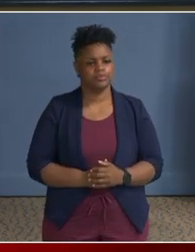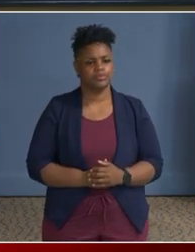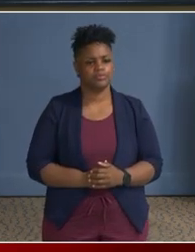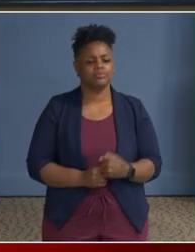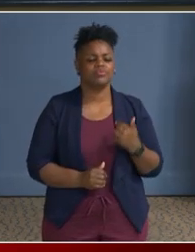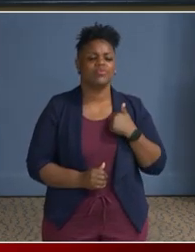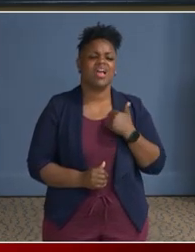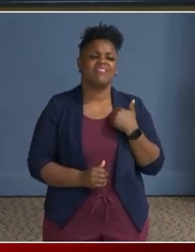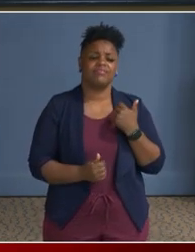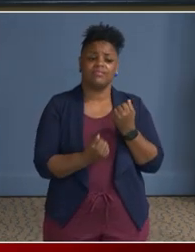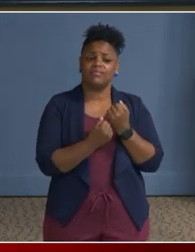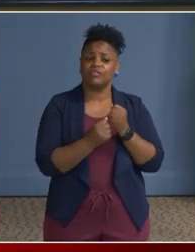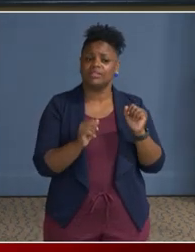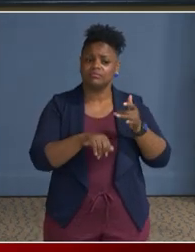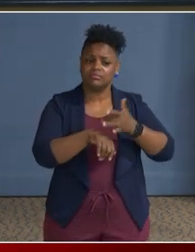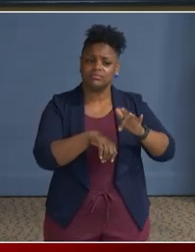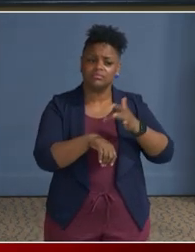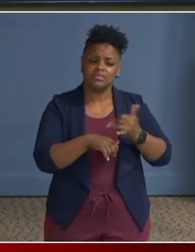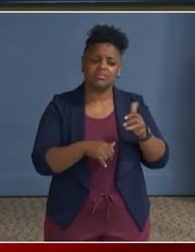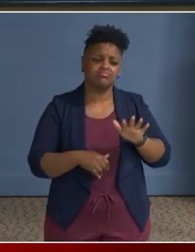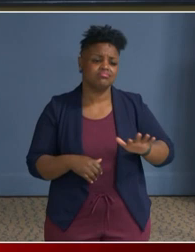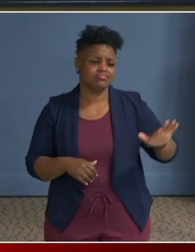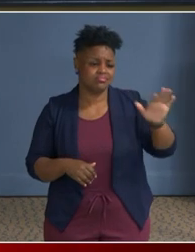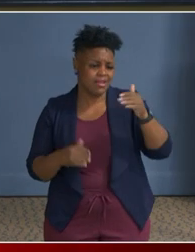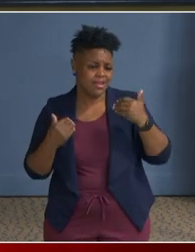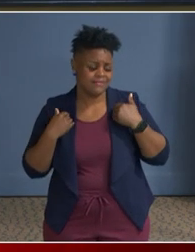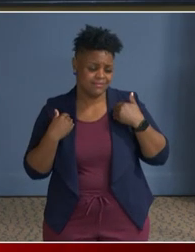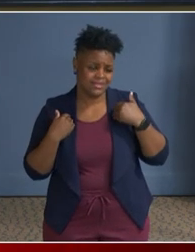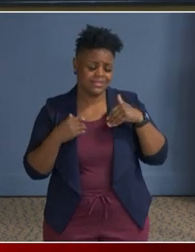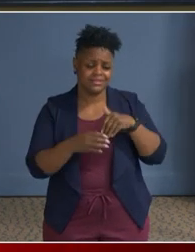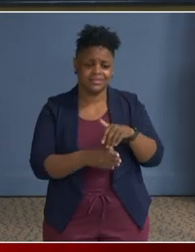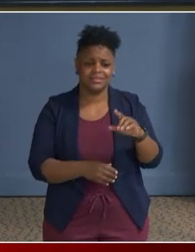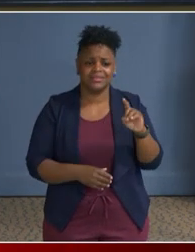testing available in the district, and we put out on